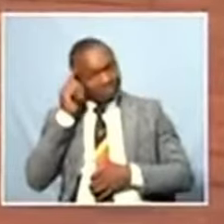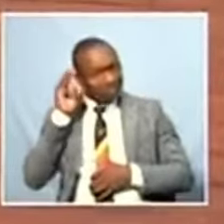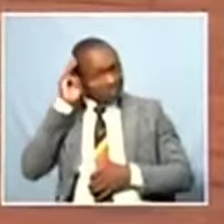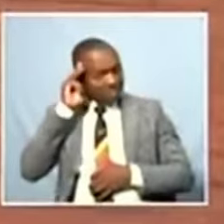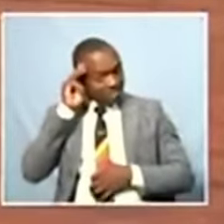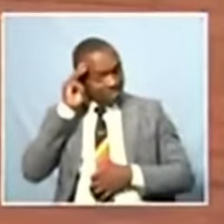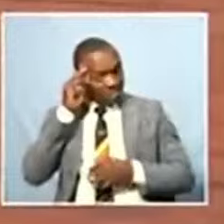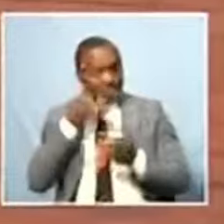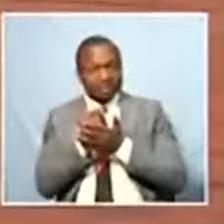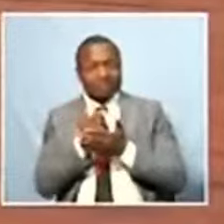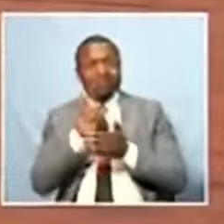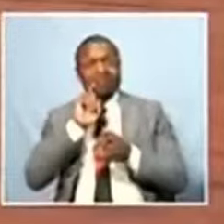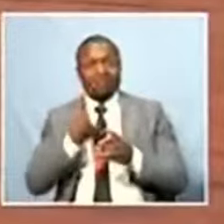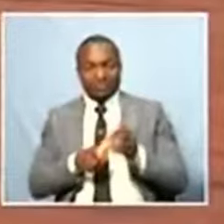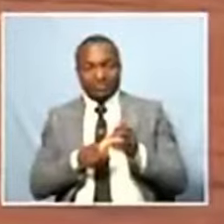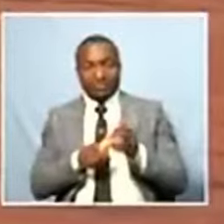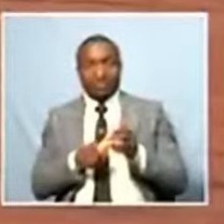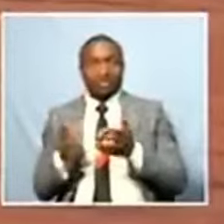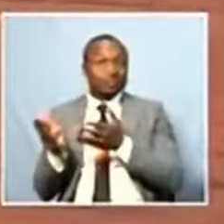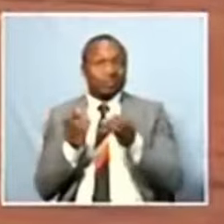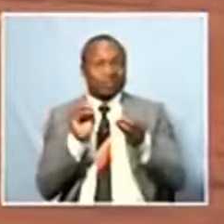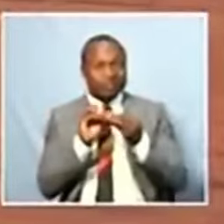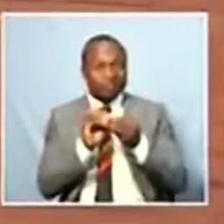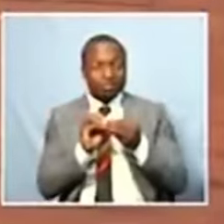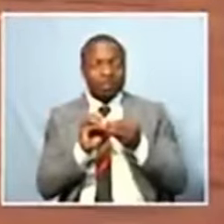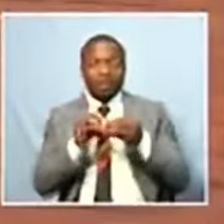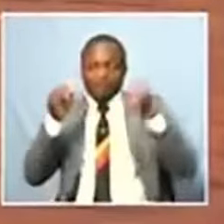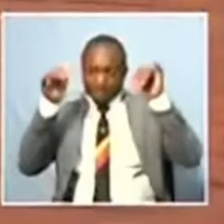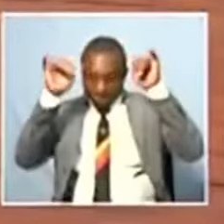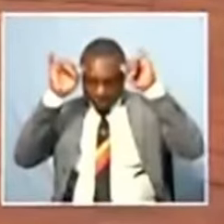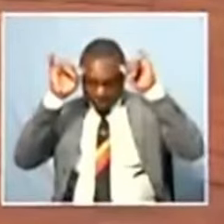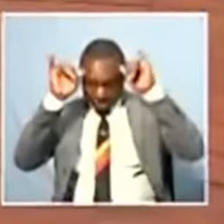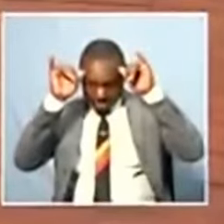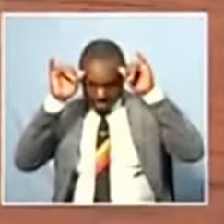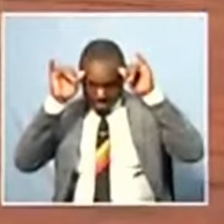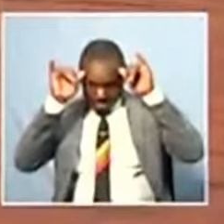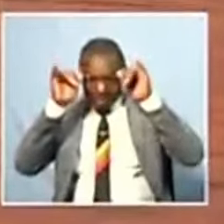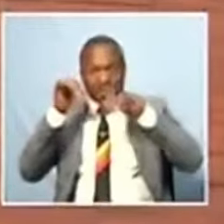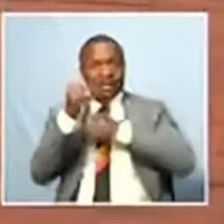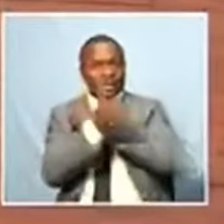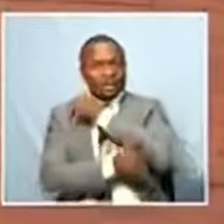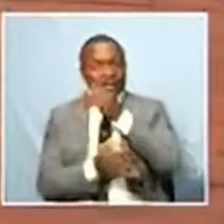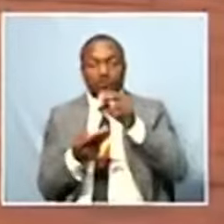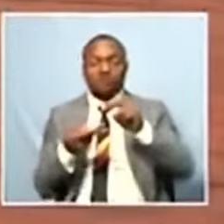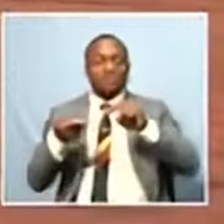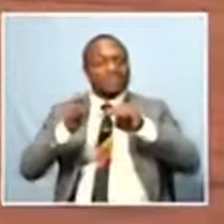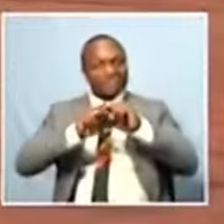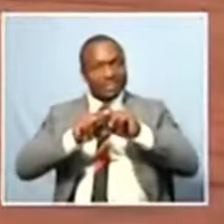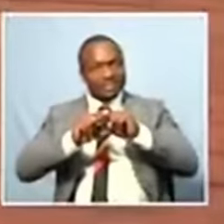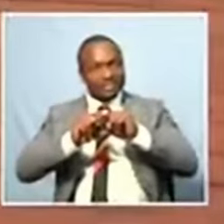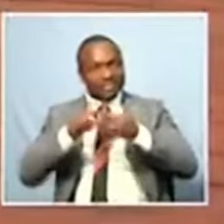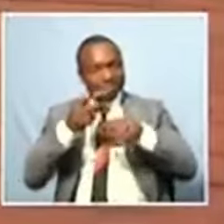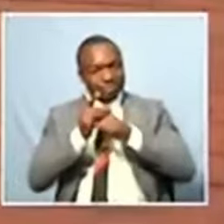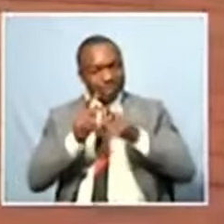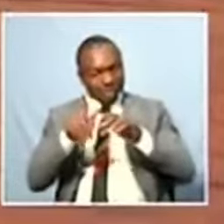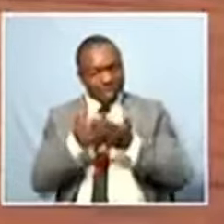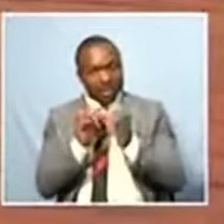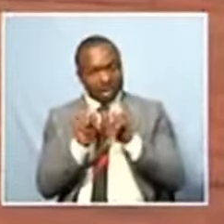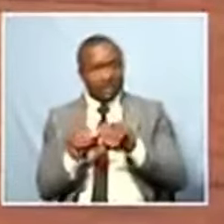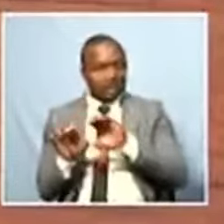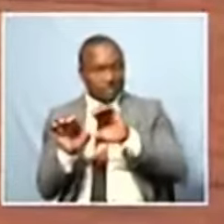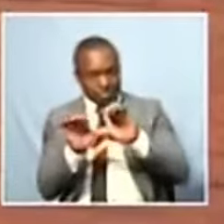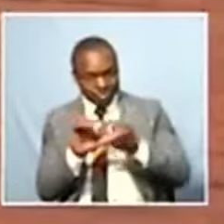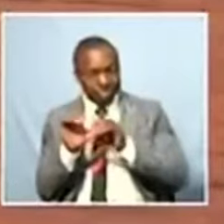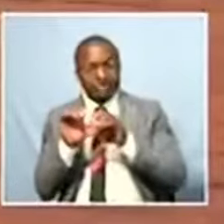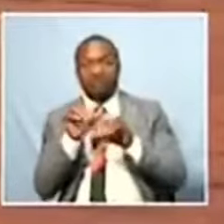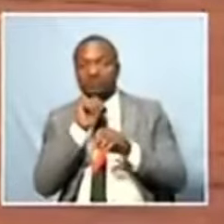would enhance the idea of bringing more cattle in the country, trying to increase the production. How can we do that so that